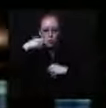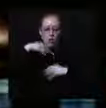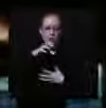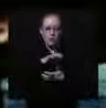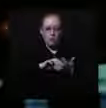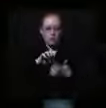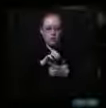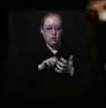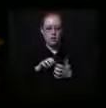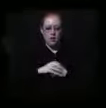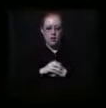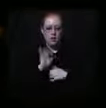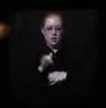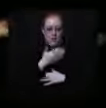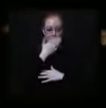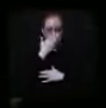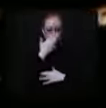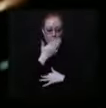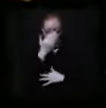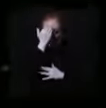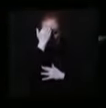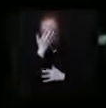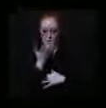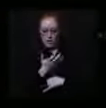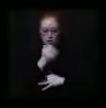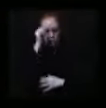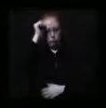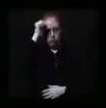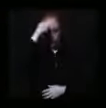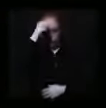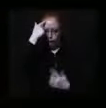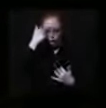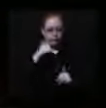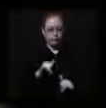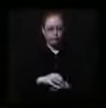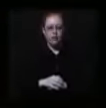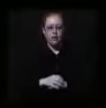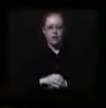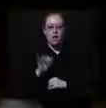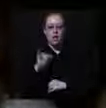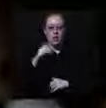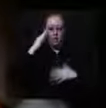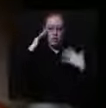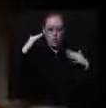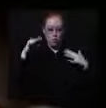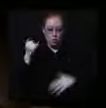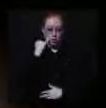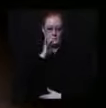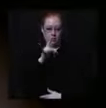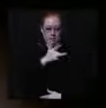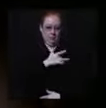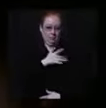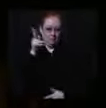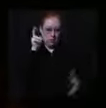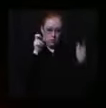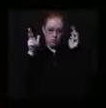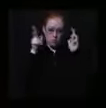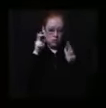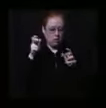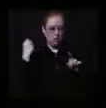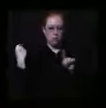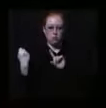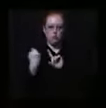smell that once you identify it, you can never miss it again. And then the noise. If you're an auditory person, it strikes you